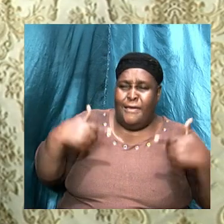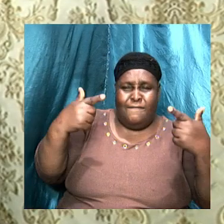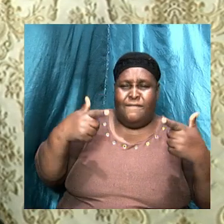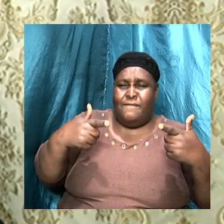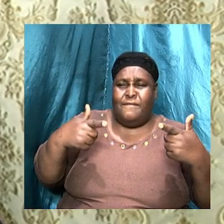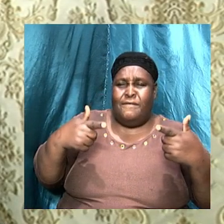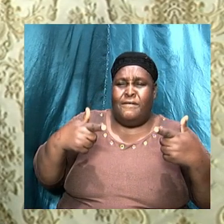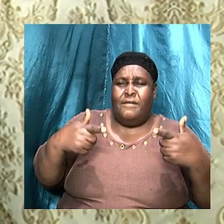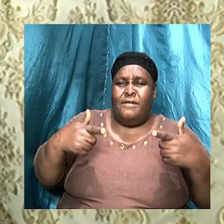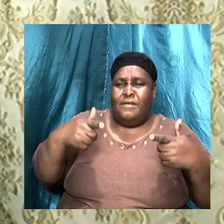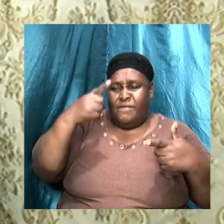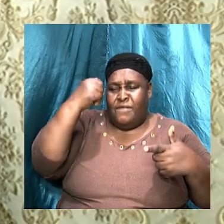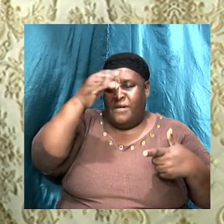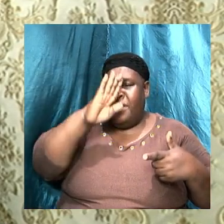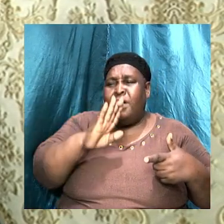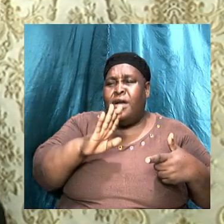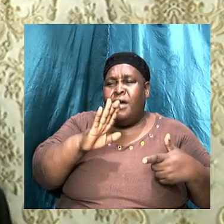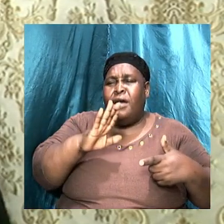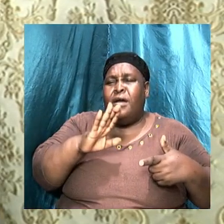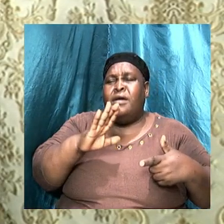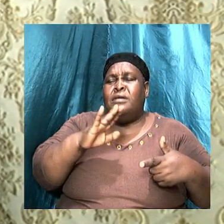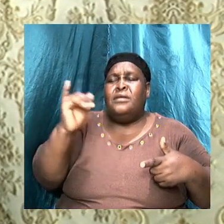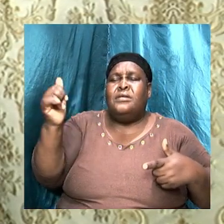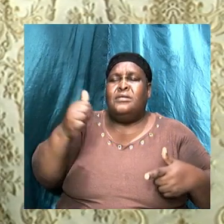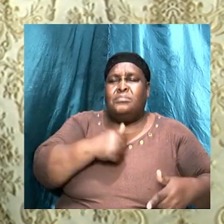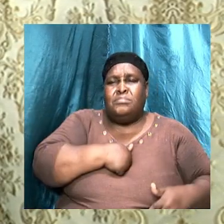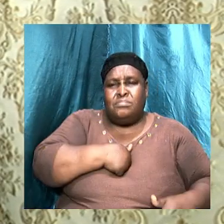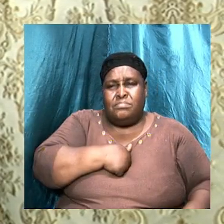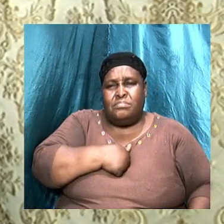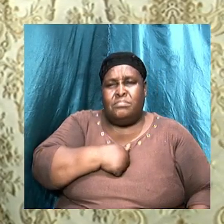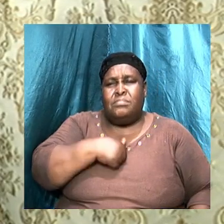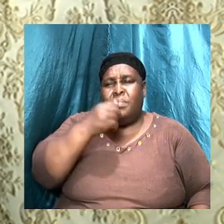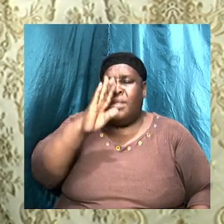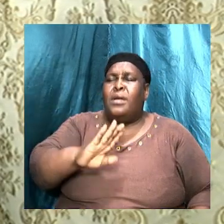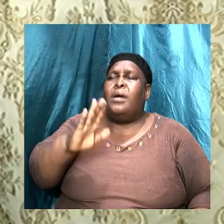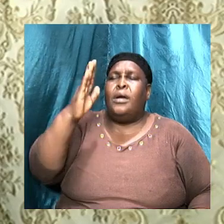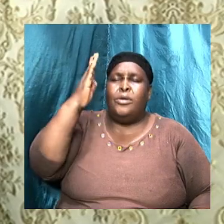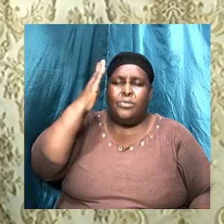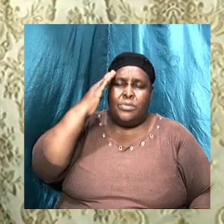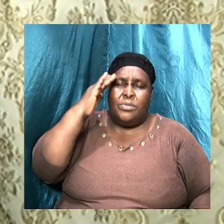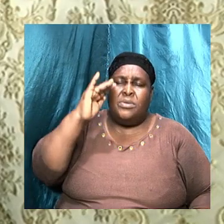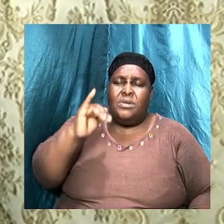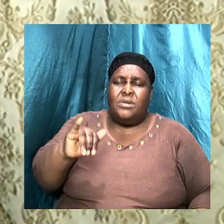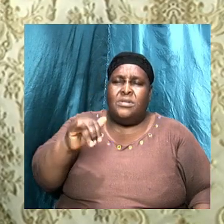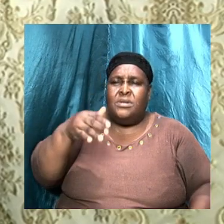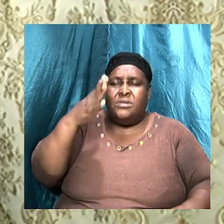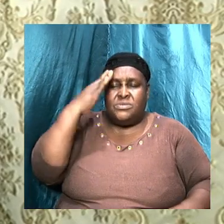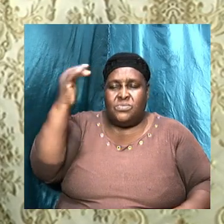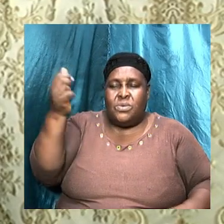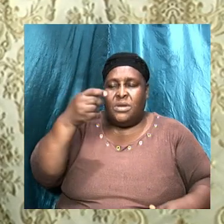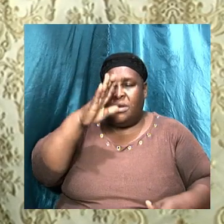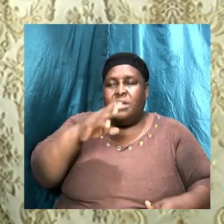on God knows this and this is why he gave us the gift of the Spirit